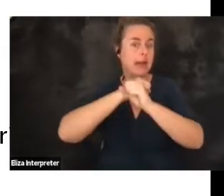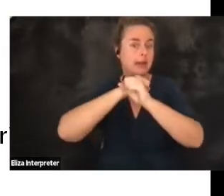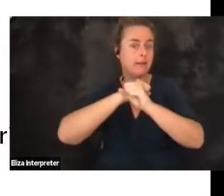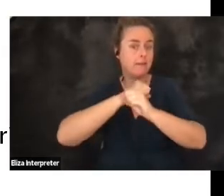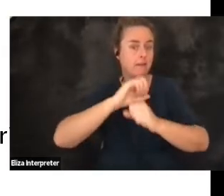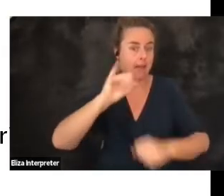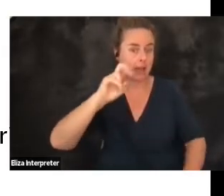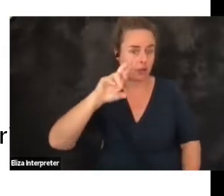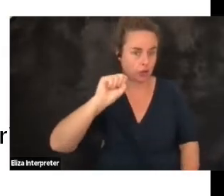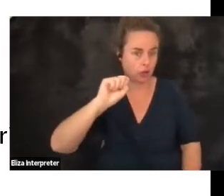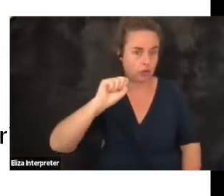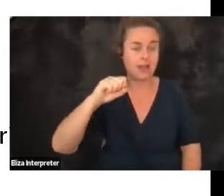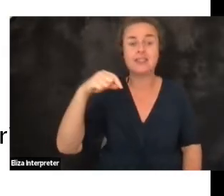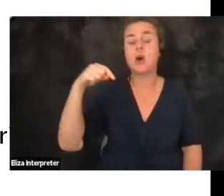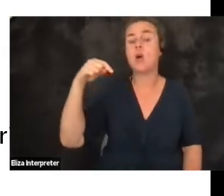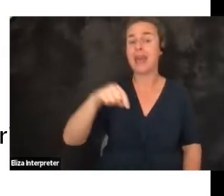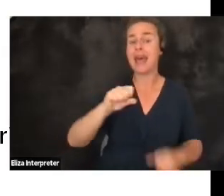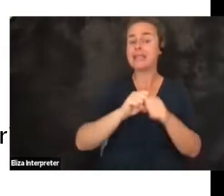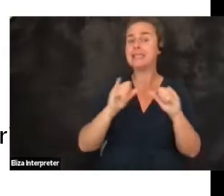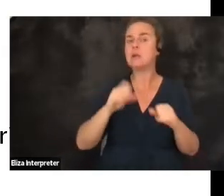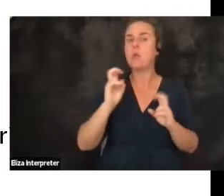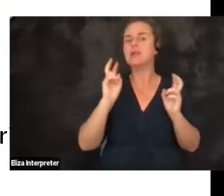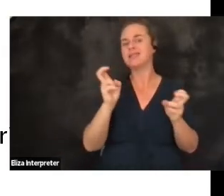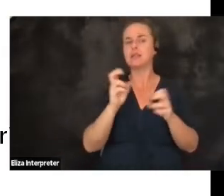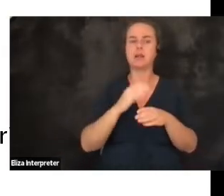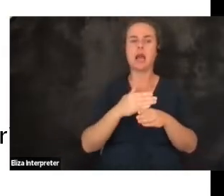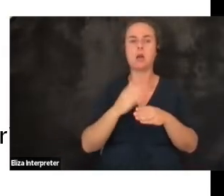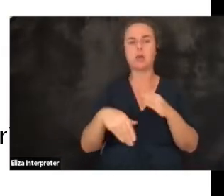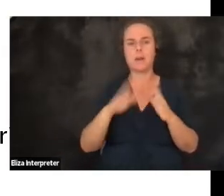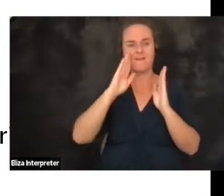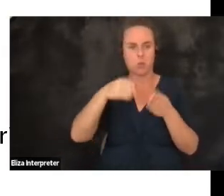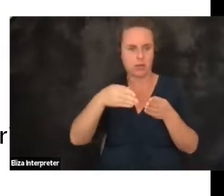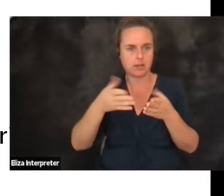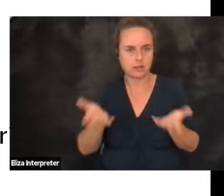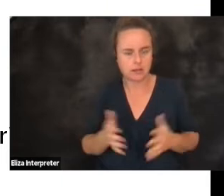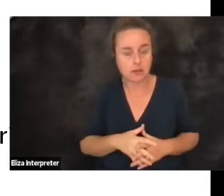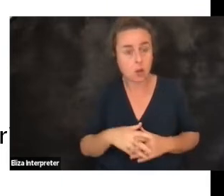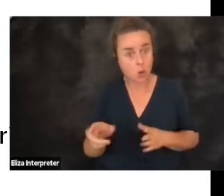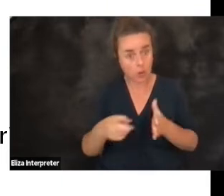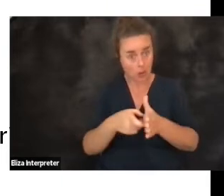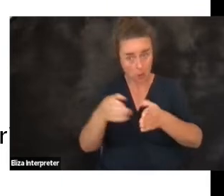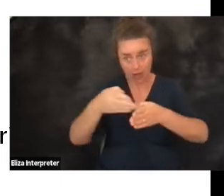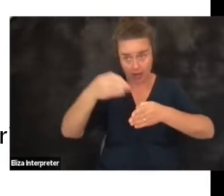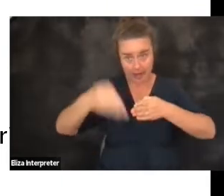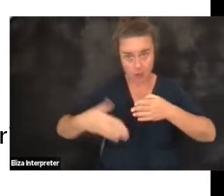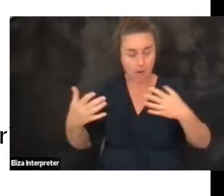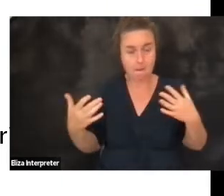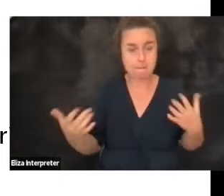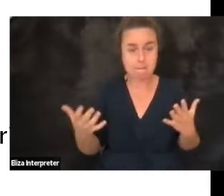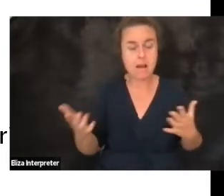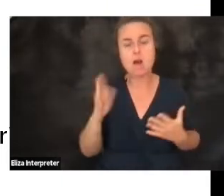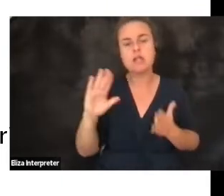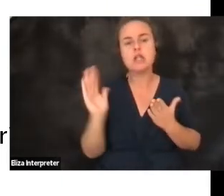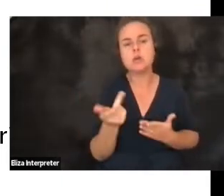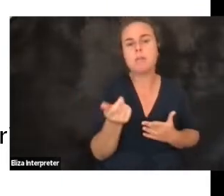an outcome-focused system. So the required outcome is reducing the population